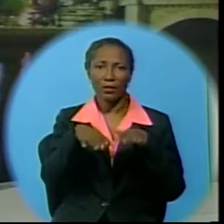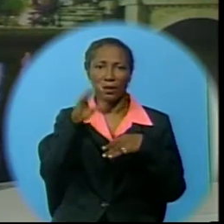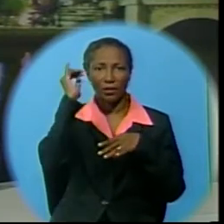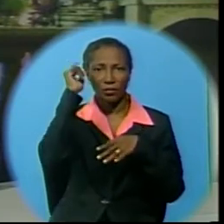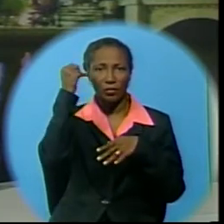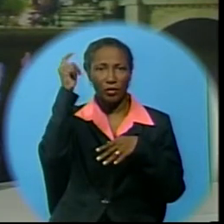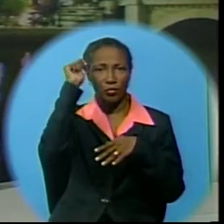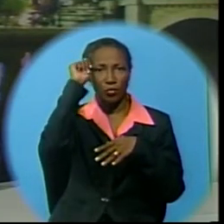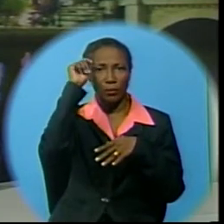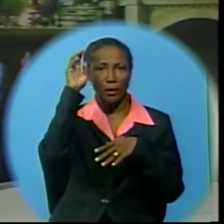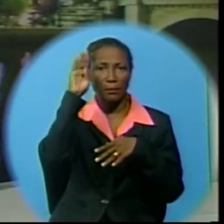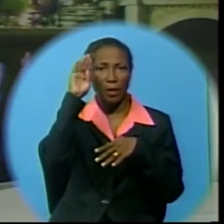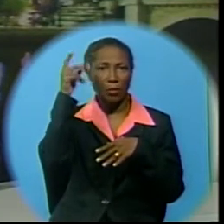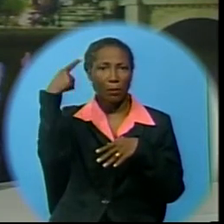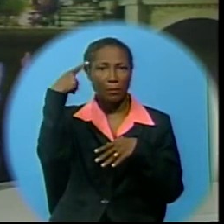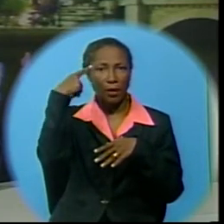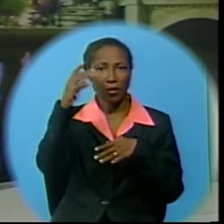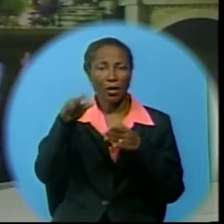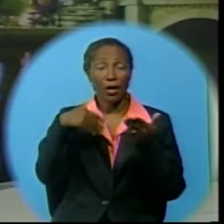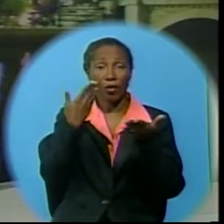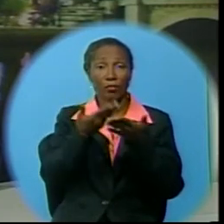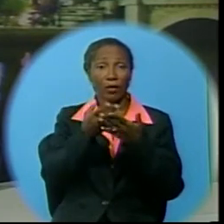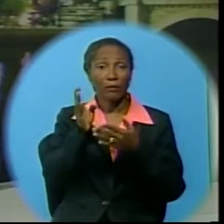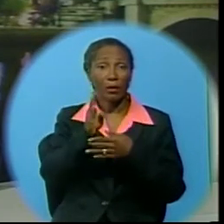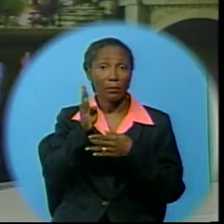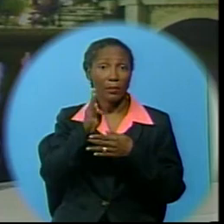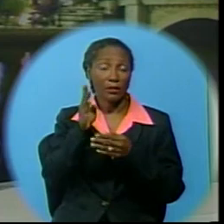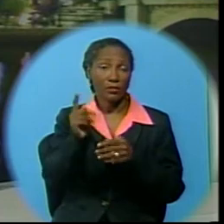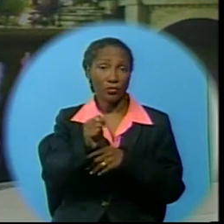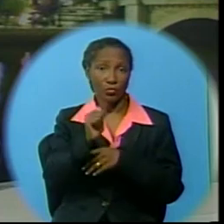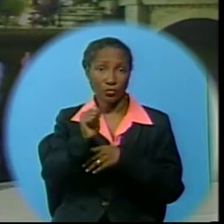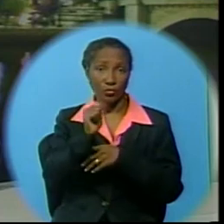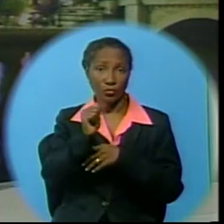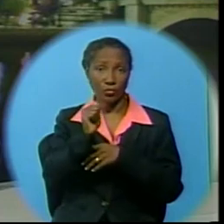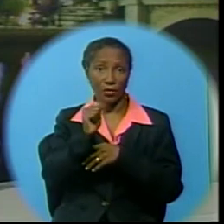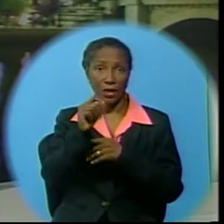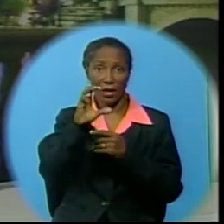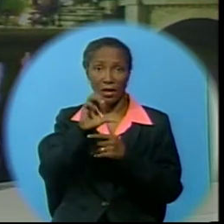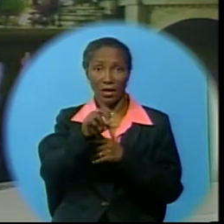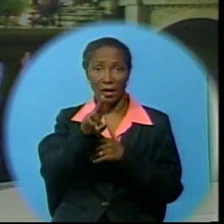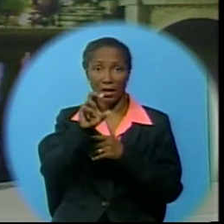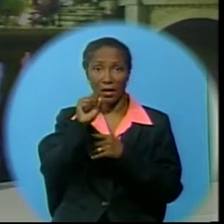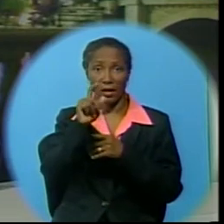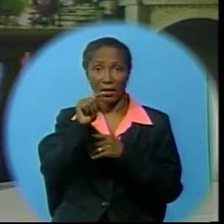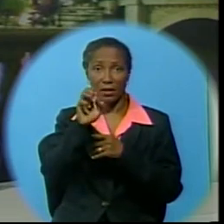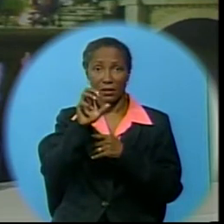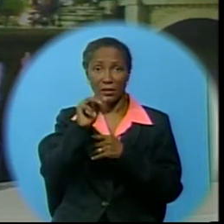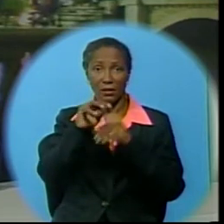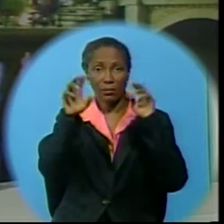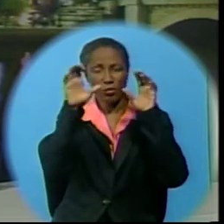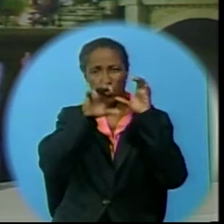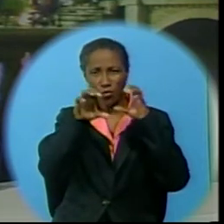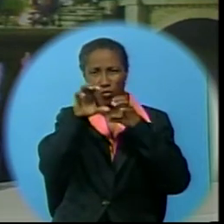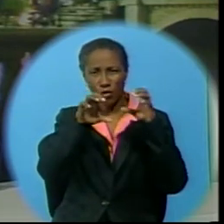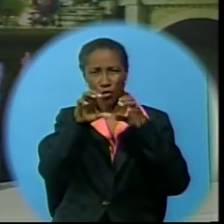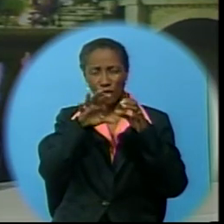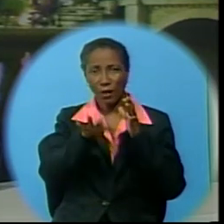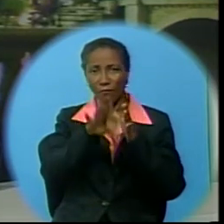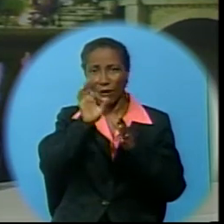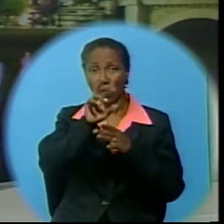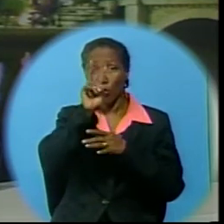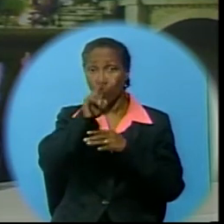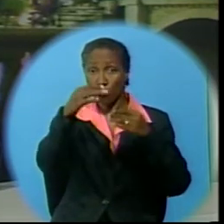Burrell Powell arrived in Barbados on Tuesday. Customs officials searched Robinson's suitcase and found 2 packages of the